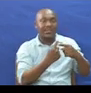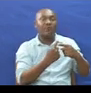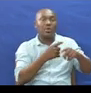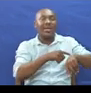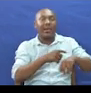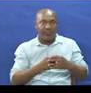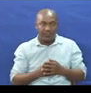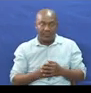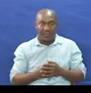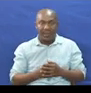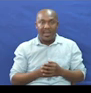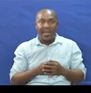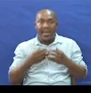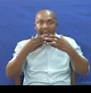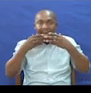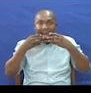A cat